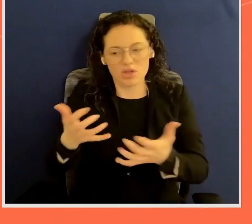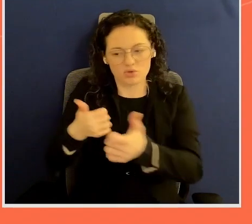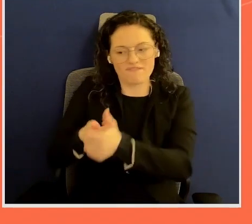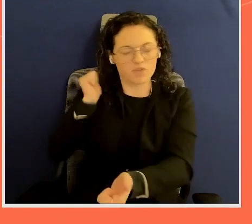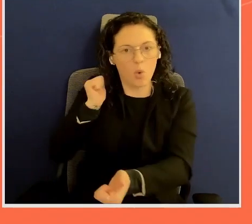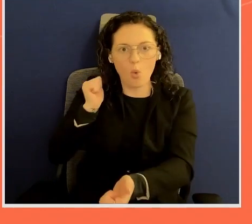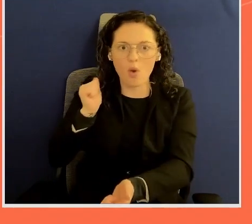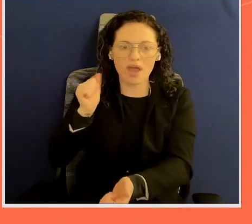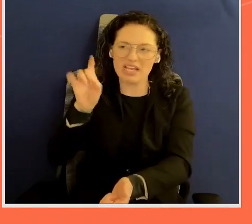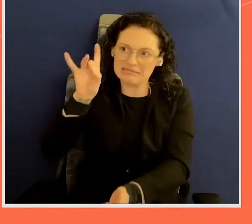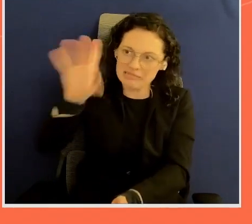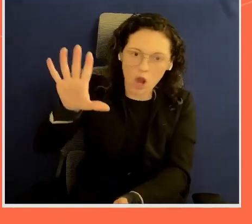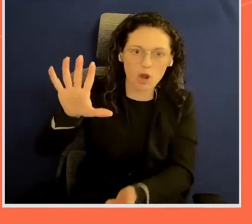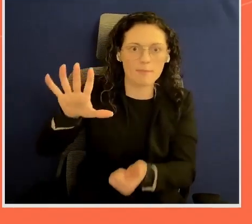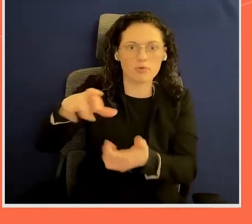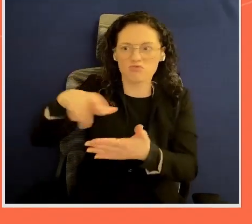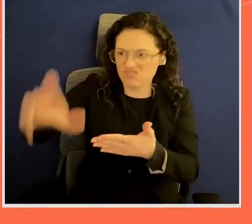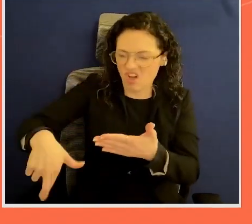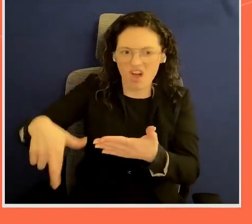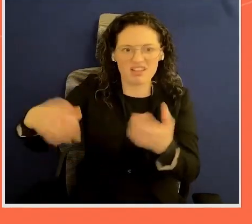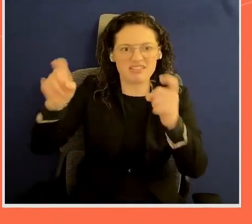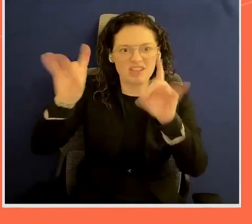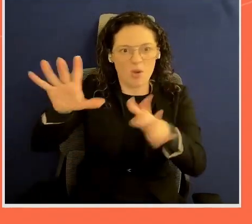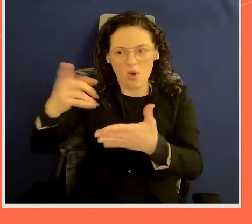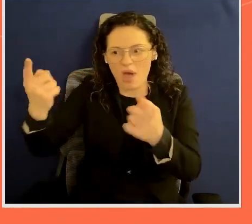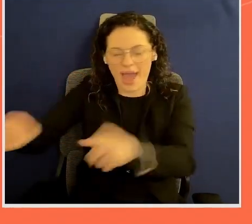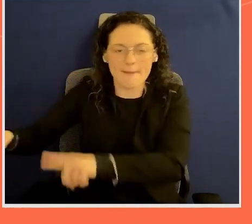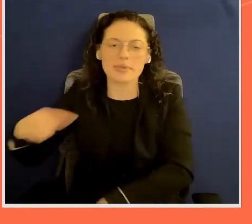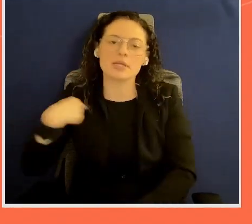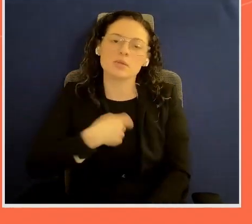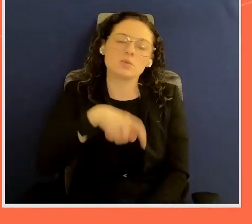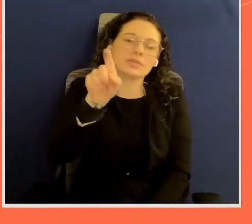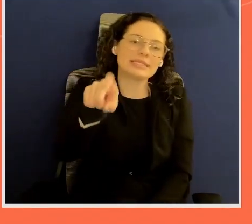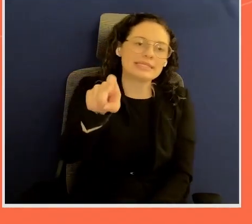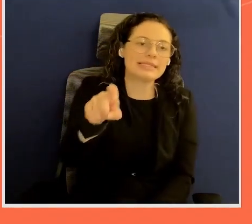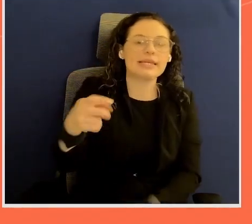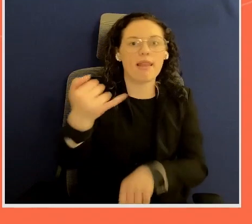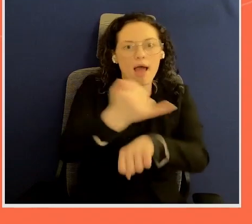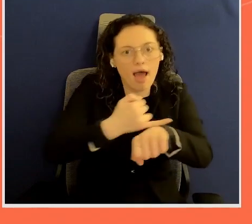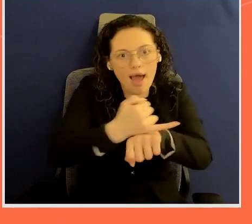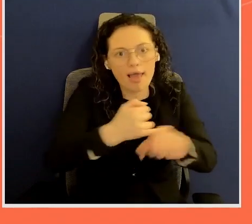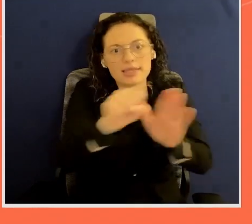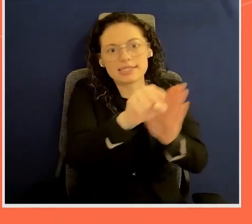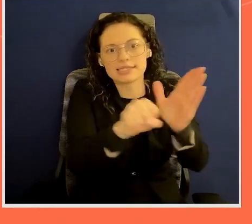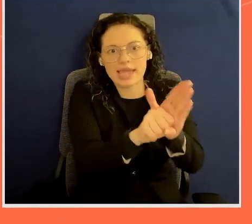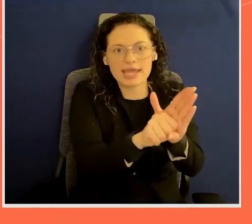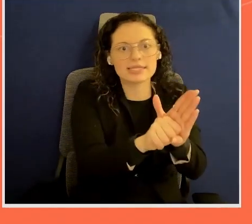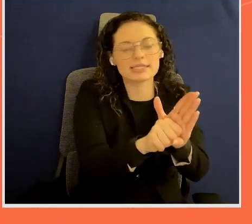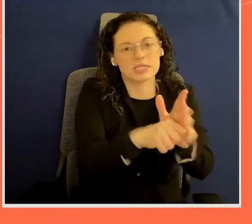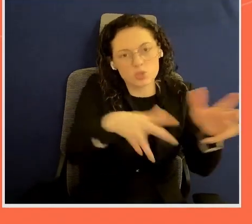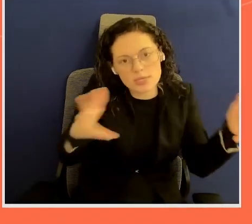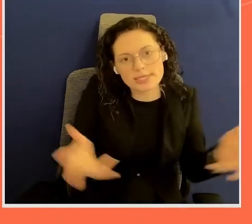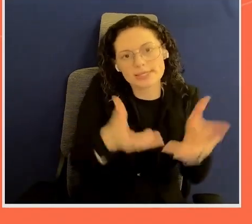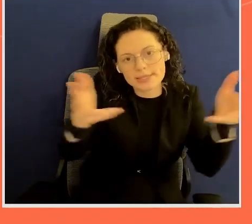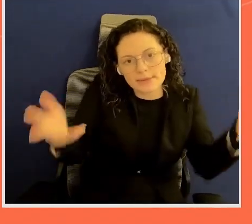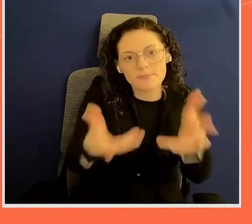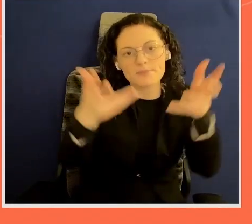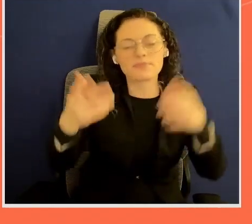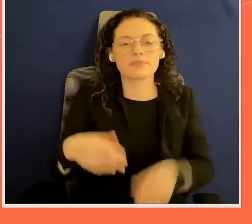The snake would smell food being cooked and would come into the village and terrorize the village and steal food